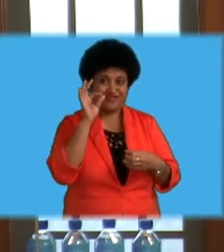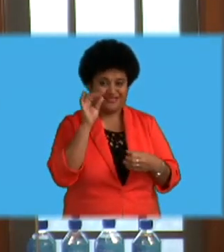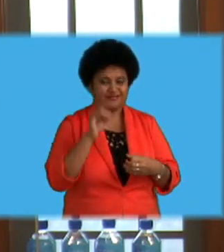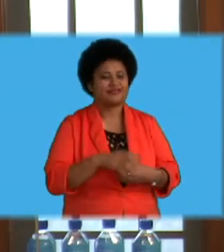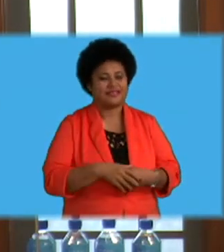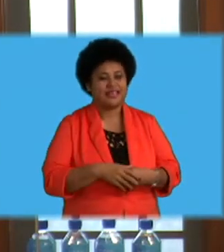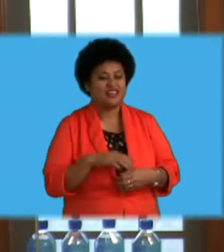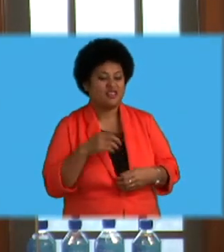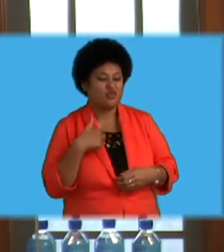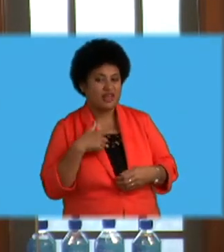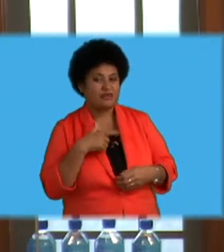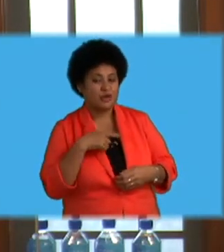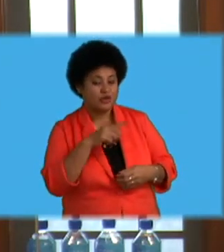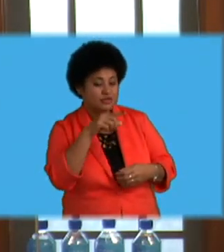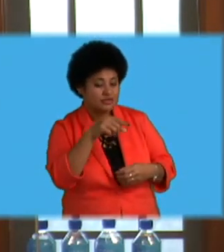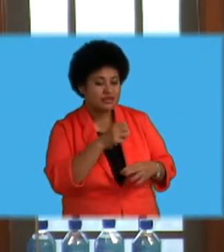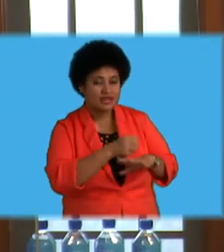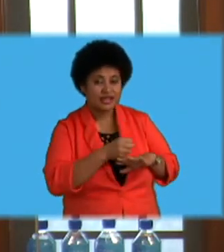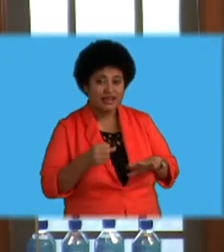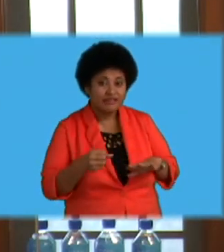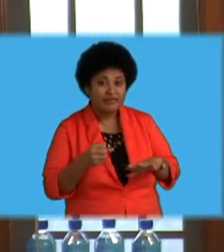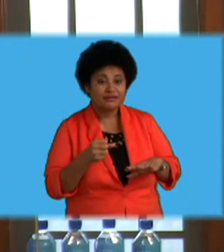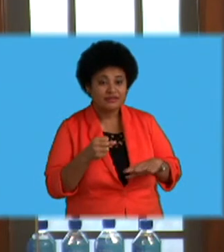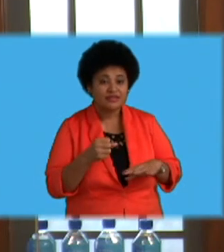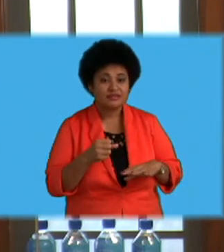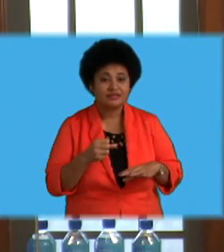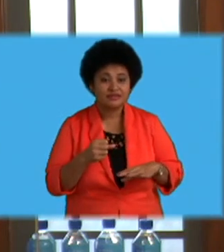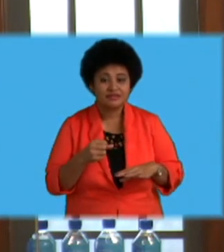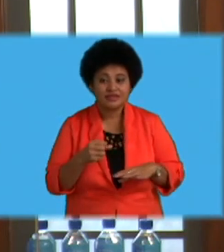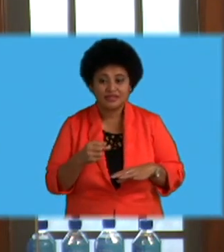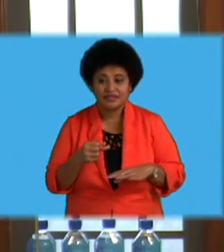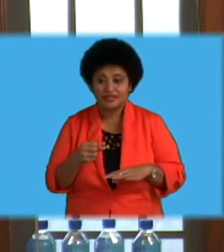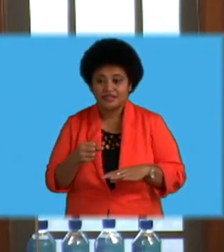Because the government should ensure that